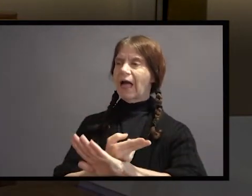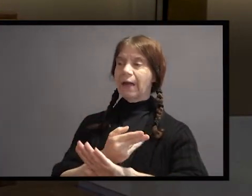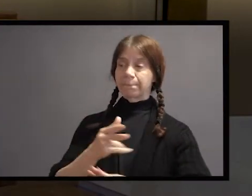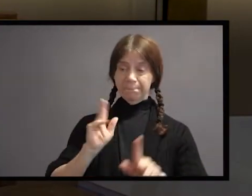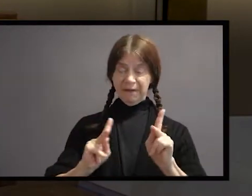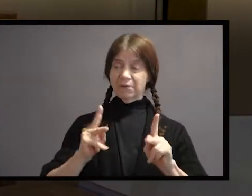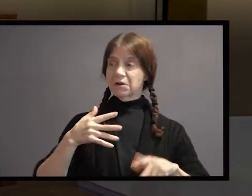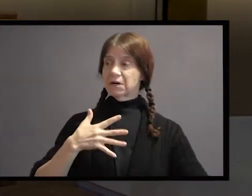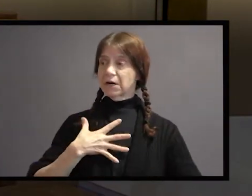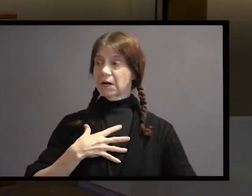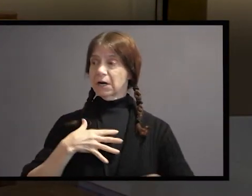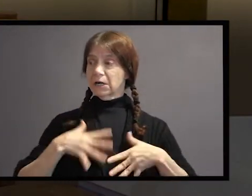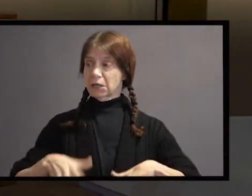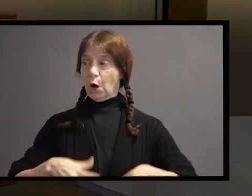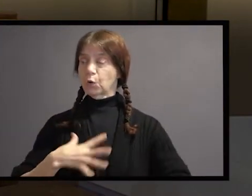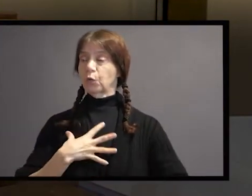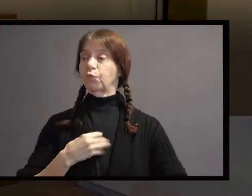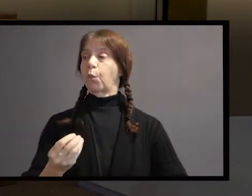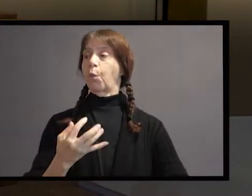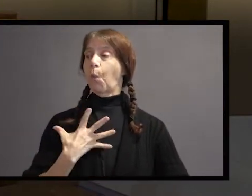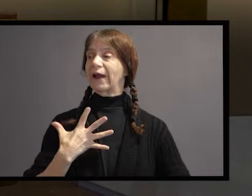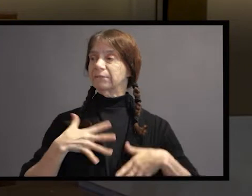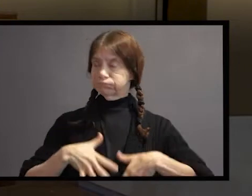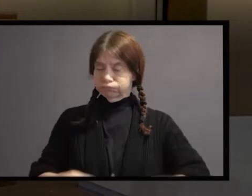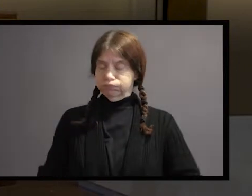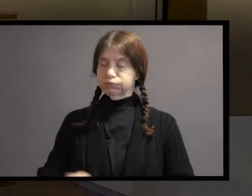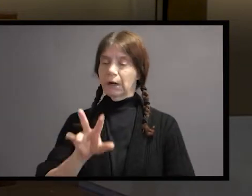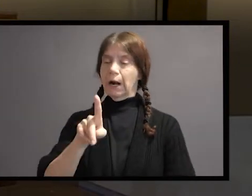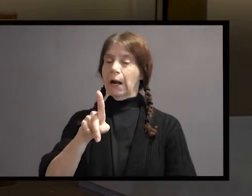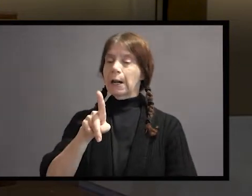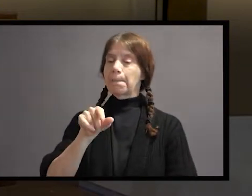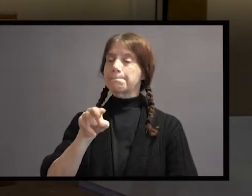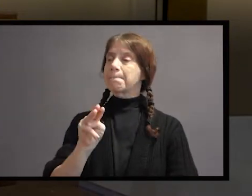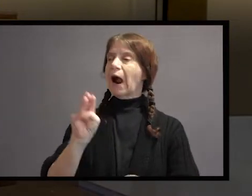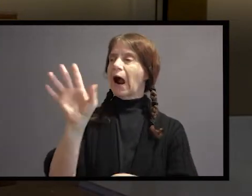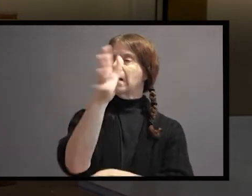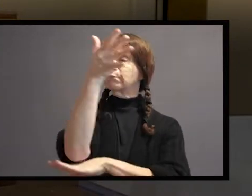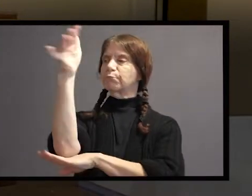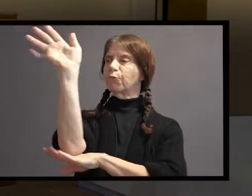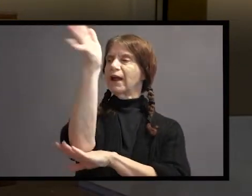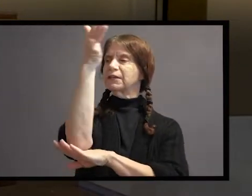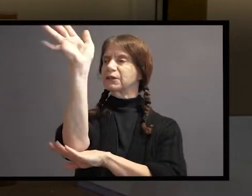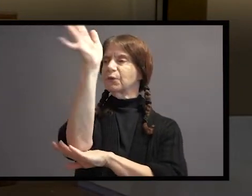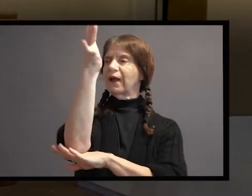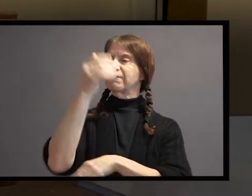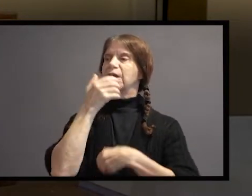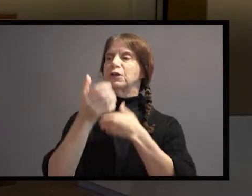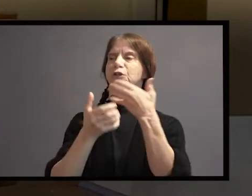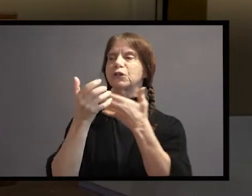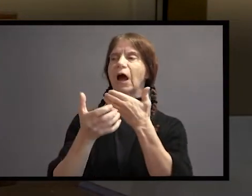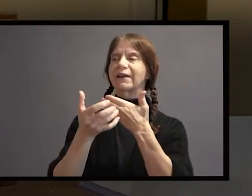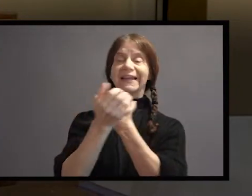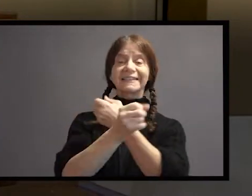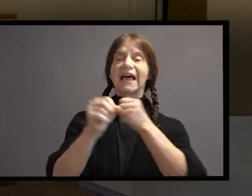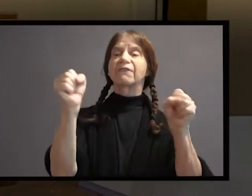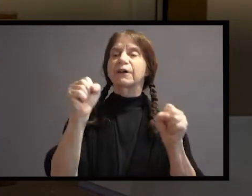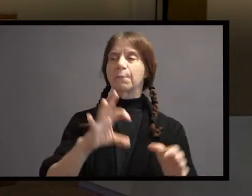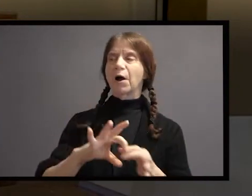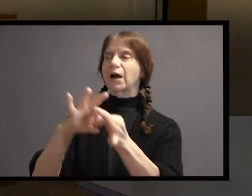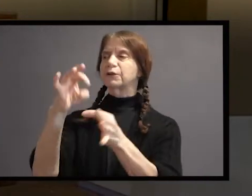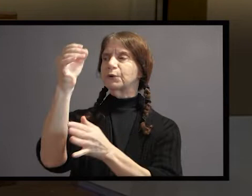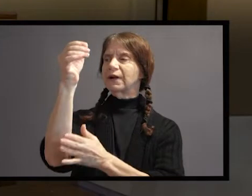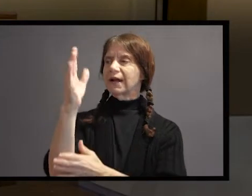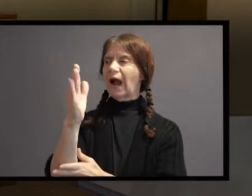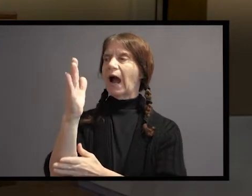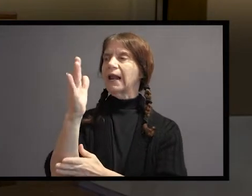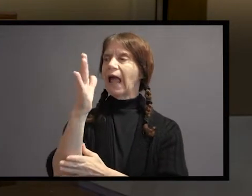white robes, with palm branches in their hands, and crying out with a loud voice, "Salvation